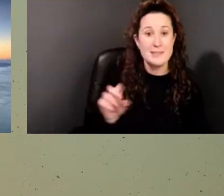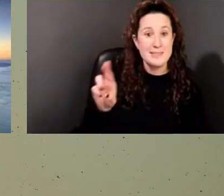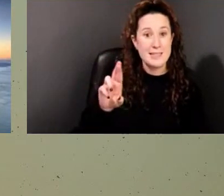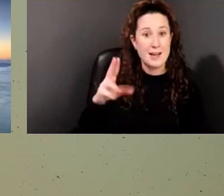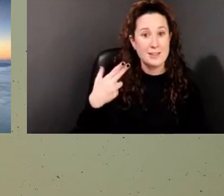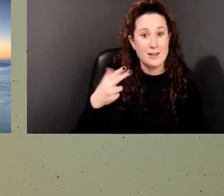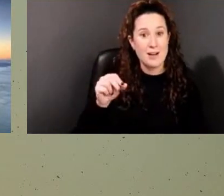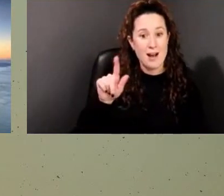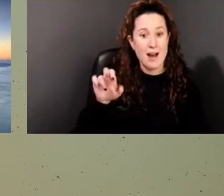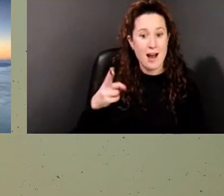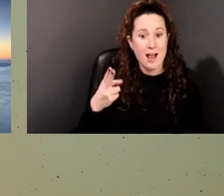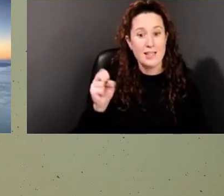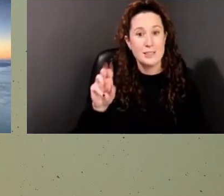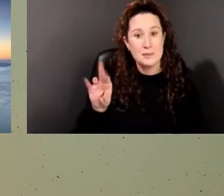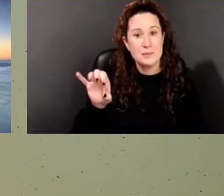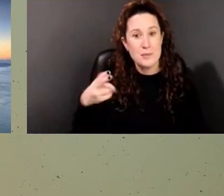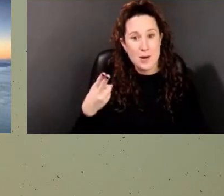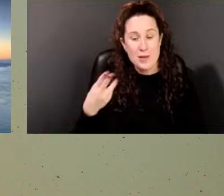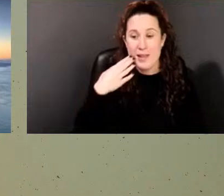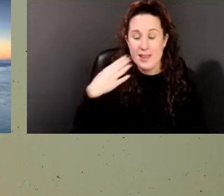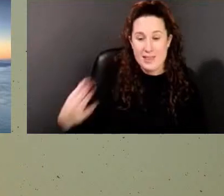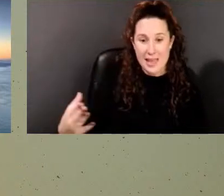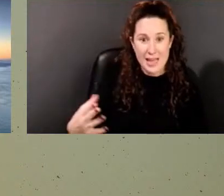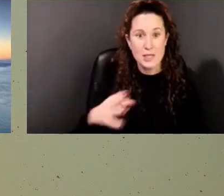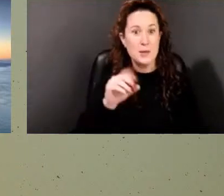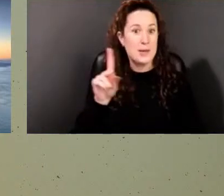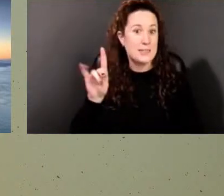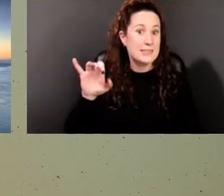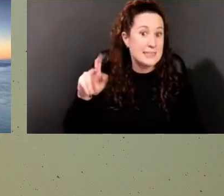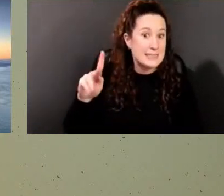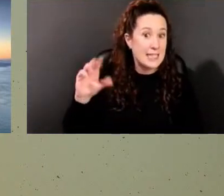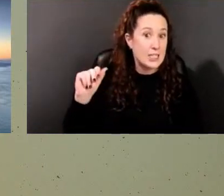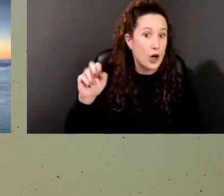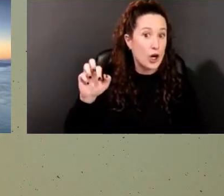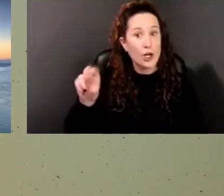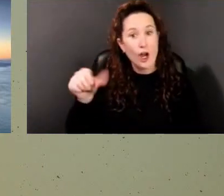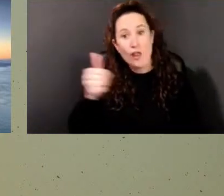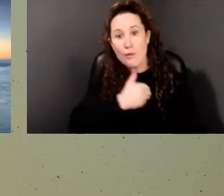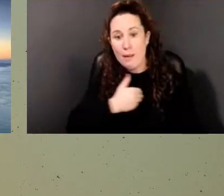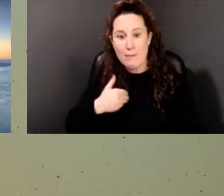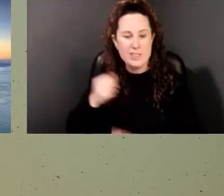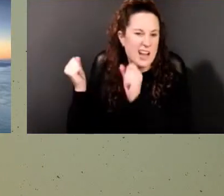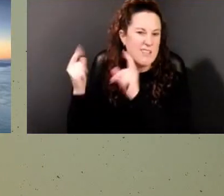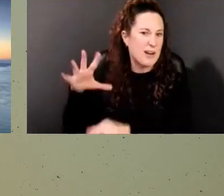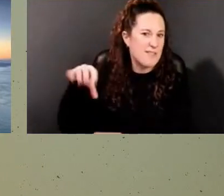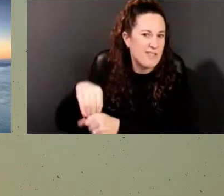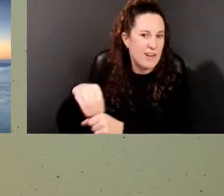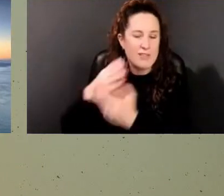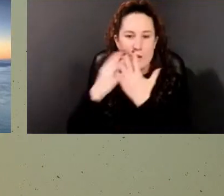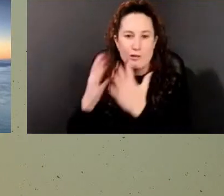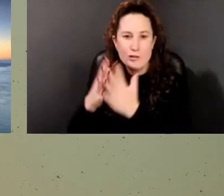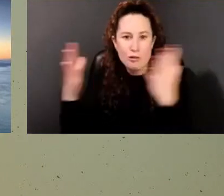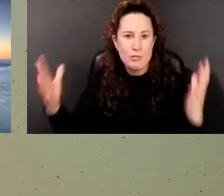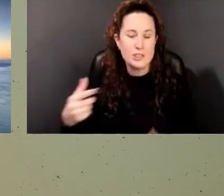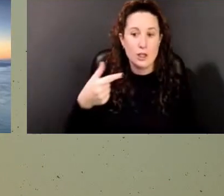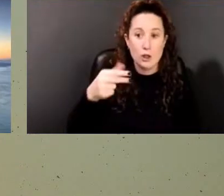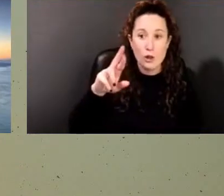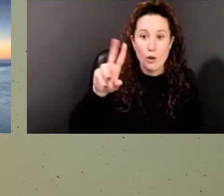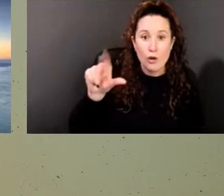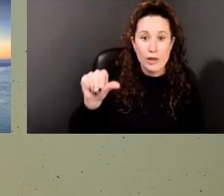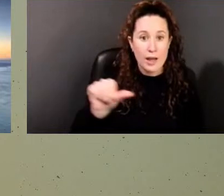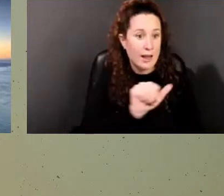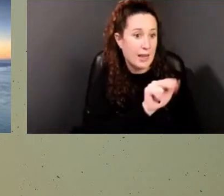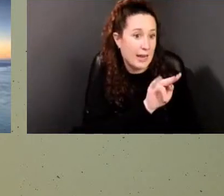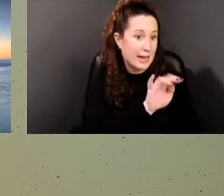the Heritage Commission, Dick Carter, and the rest of the members. We appreciate it very much. Gloria and Annie, thank you for your great